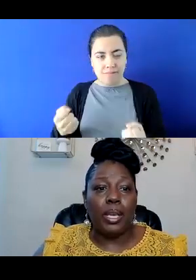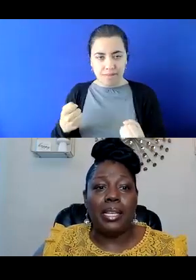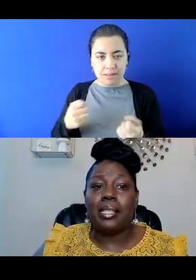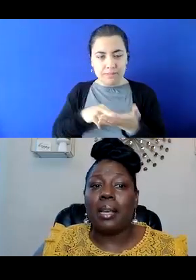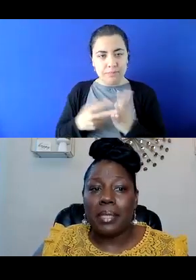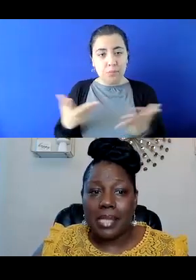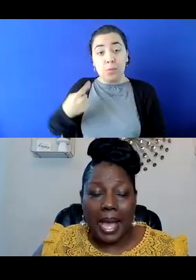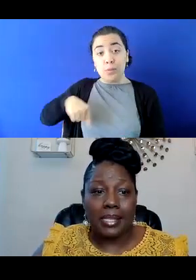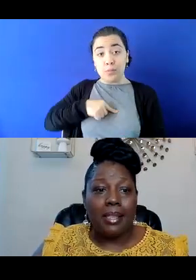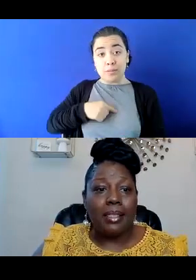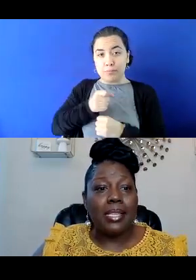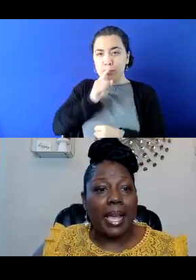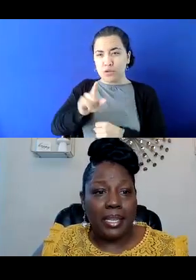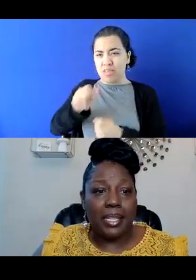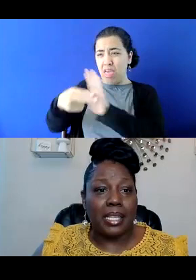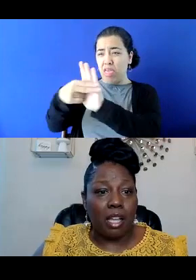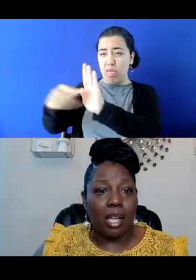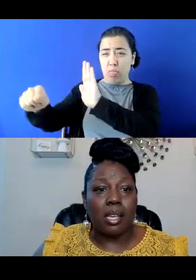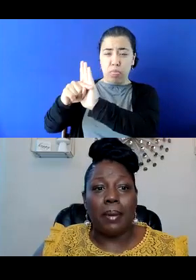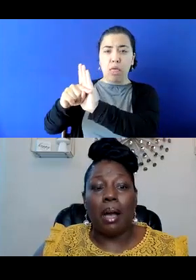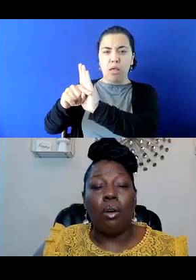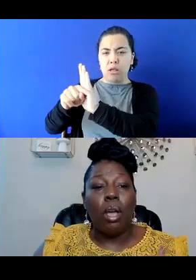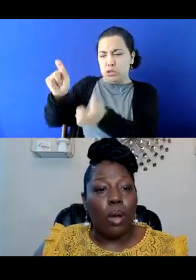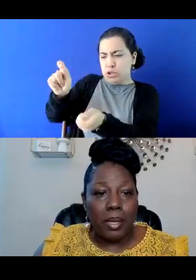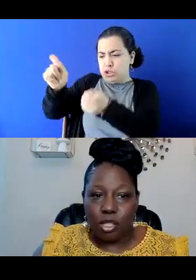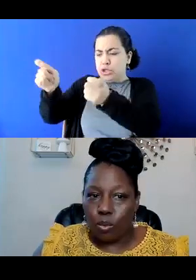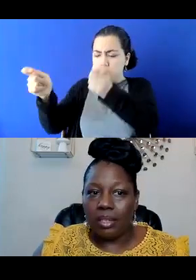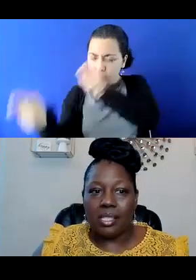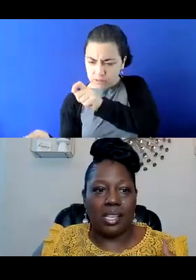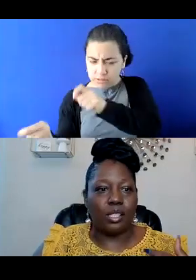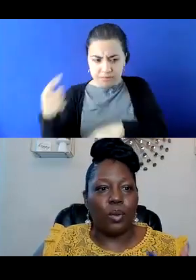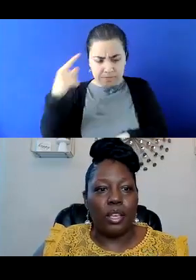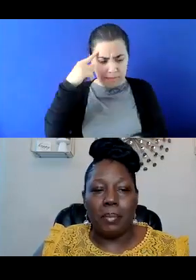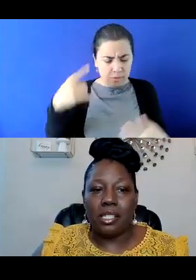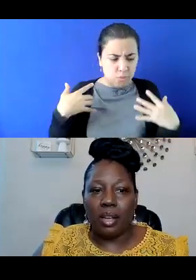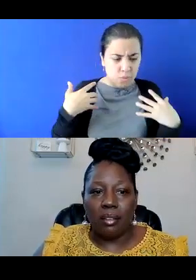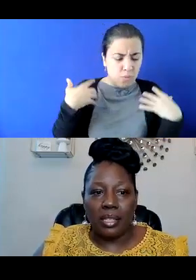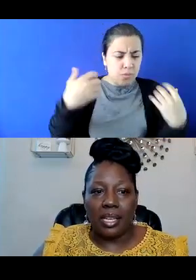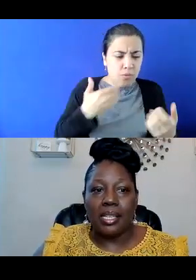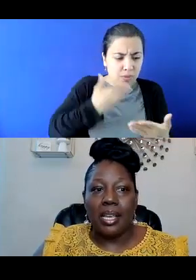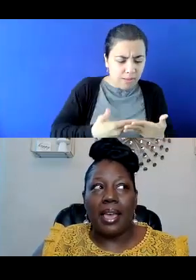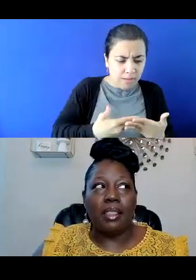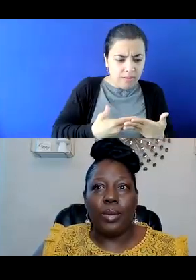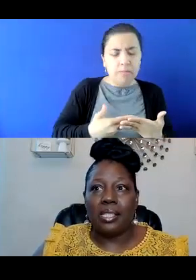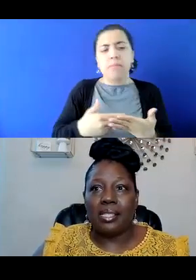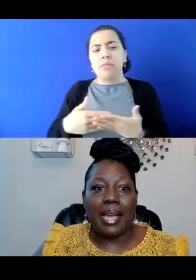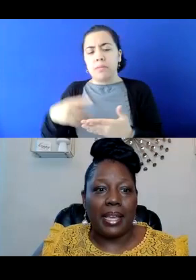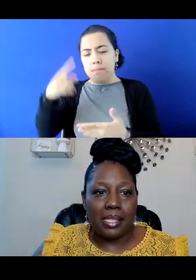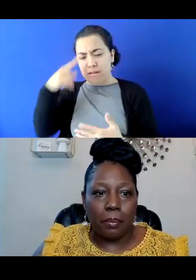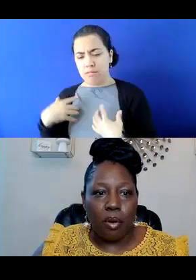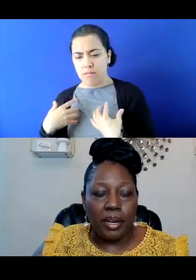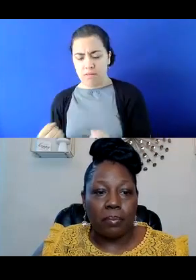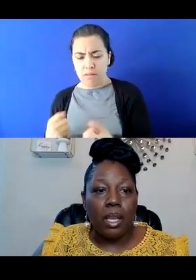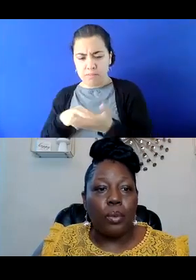sure that we destigmatize these ideas and thoughts about what mental wellness is, what your mental health is, and the reasons that